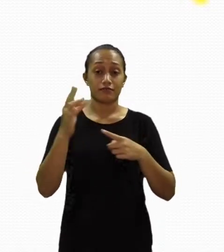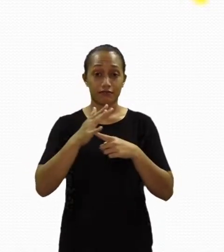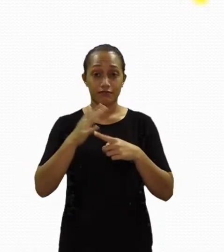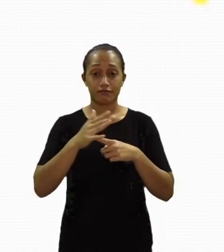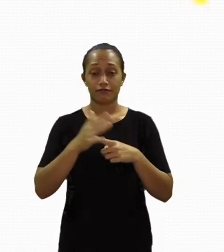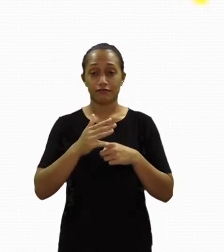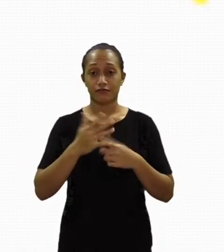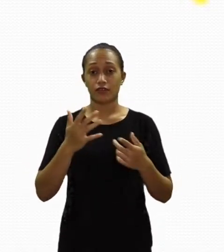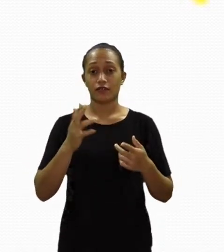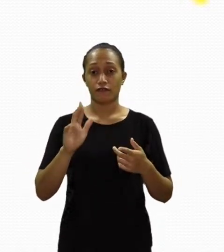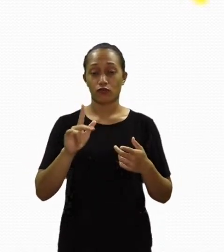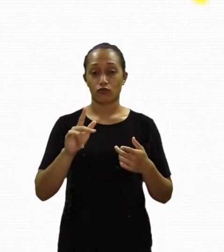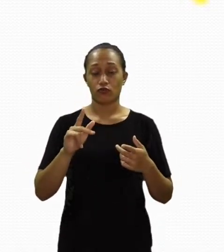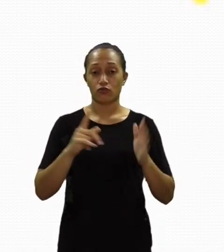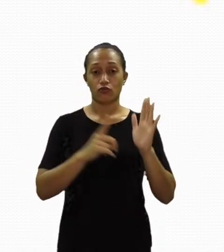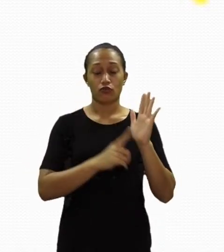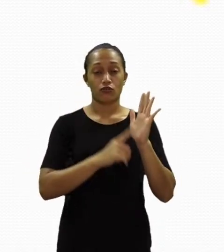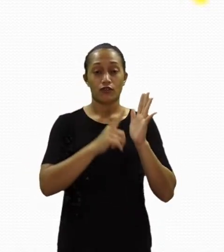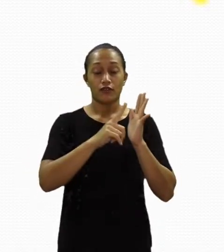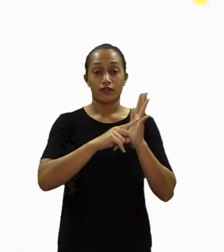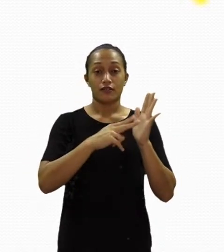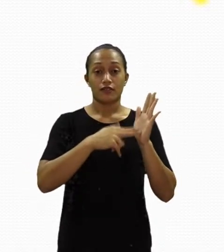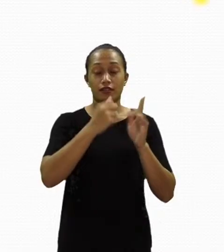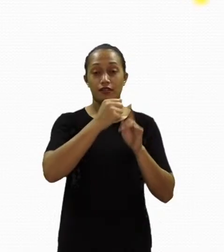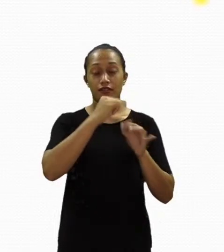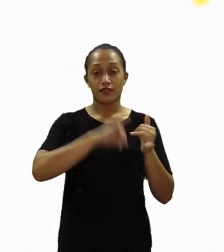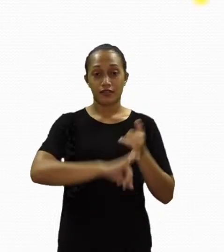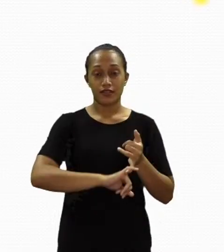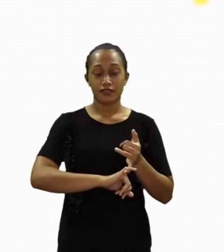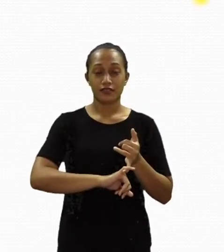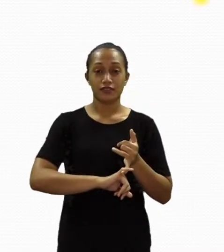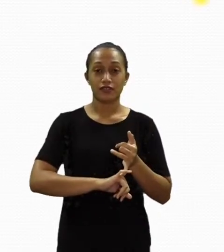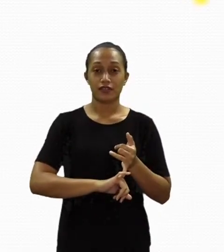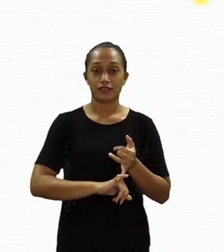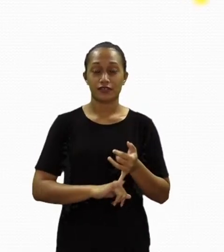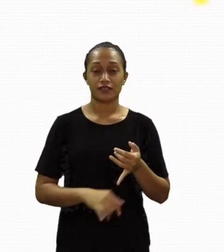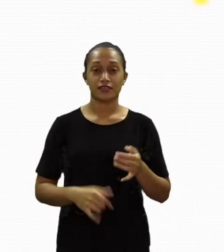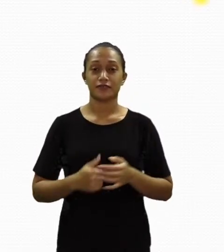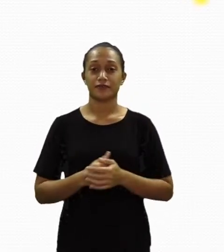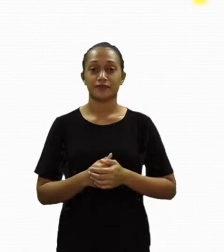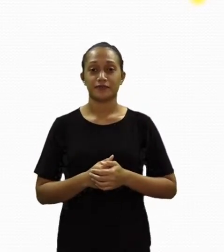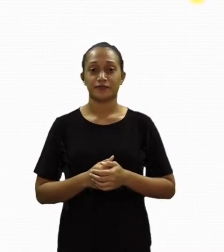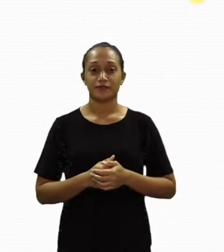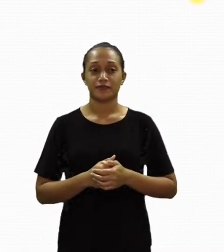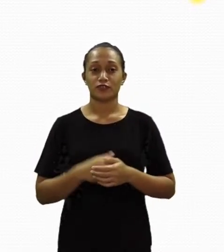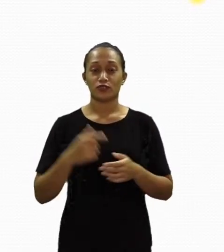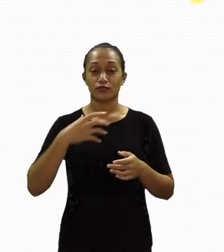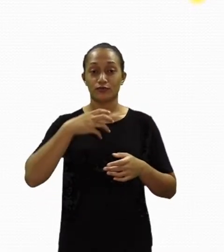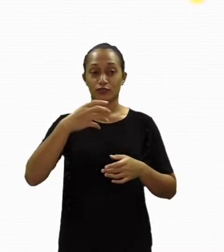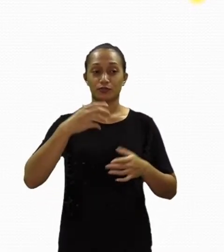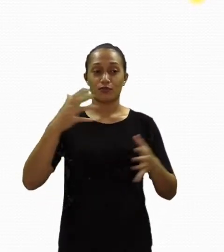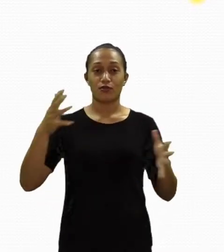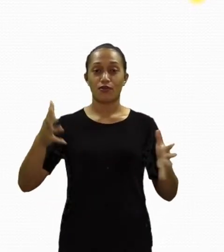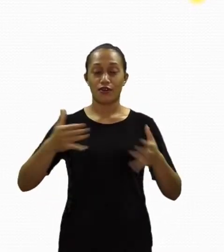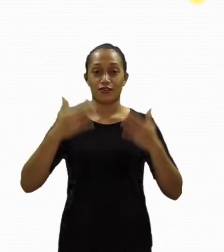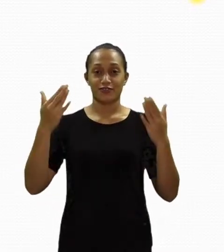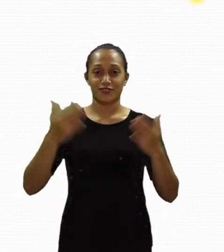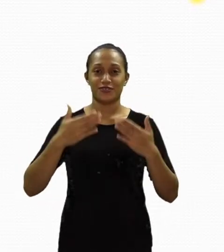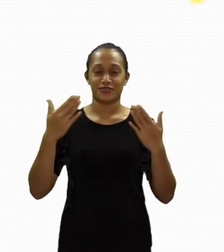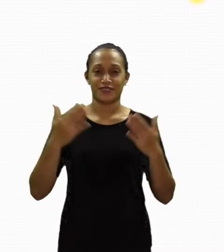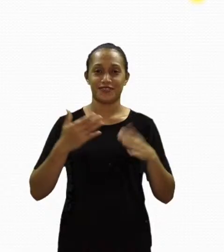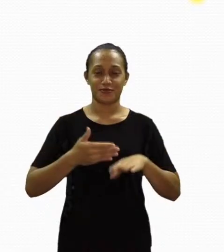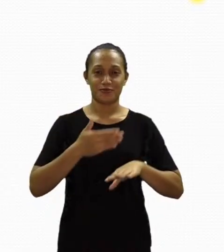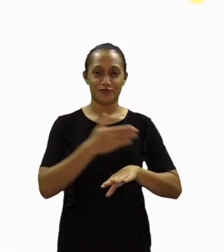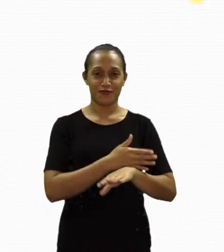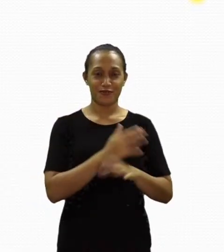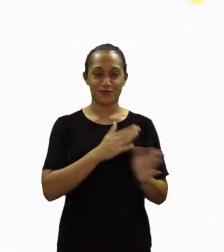lungs. Research states that exercise helps lungs take in and distribute more oxygen. But before